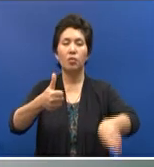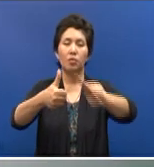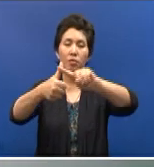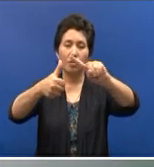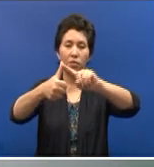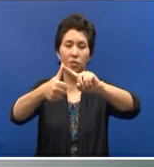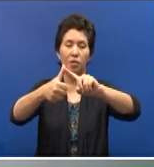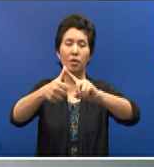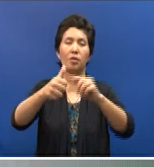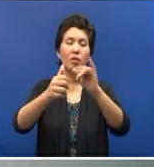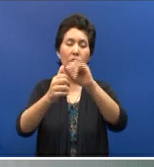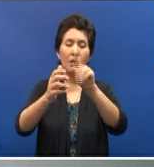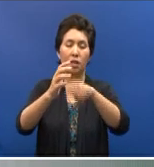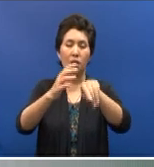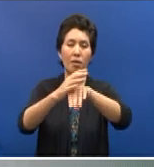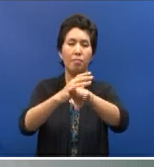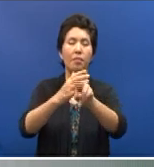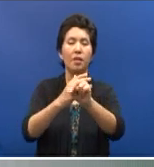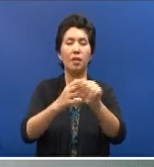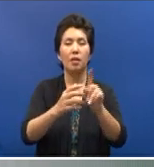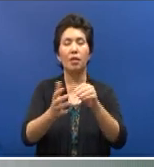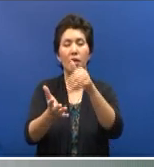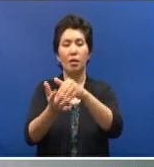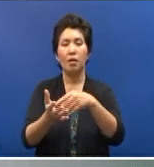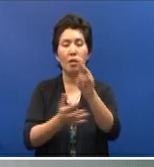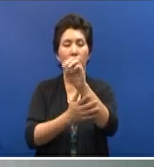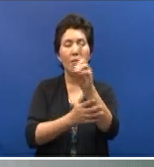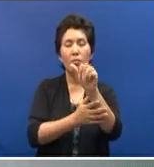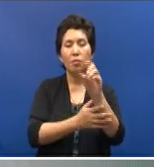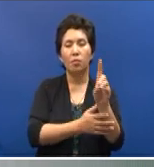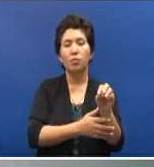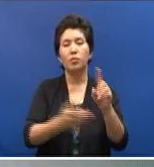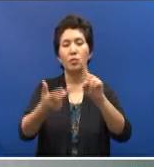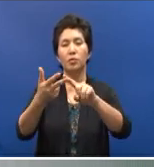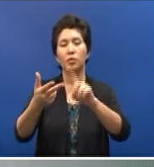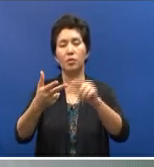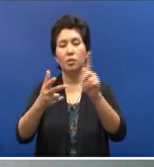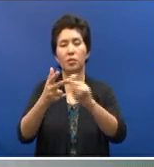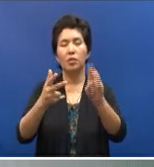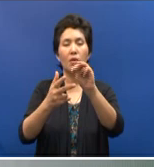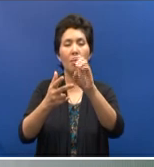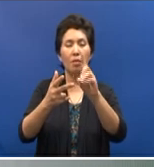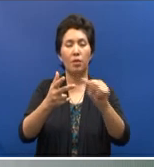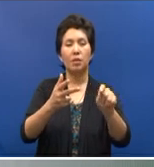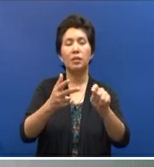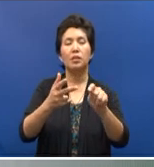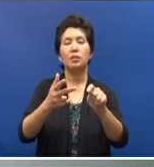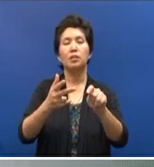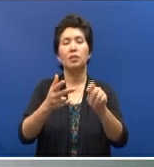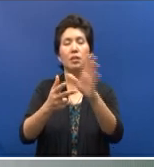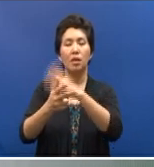is intermediaries, okay, and then moots. The third one, oath and ordeals, and